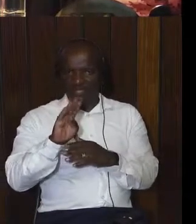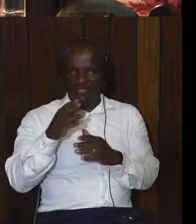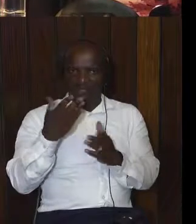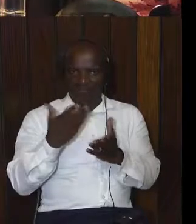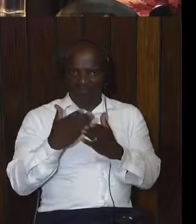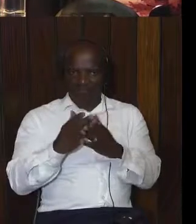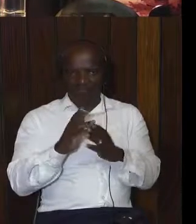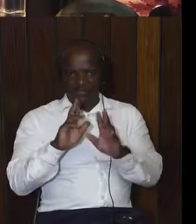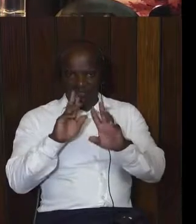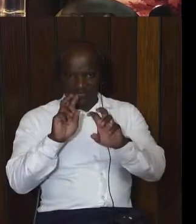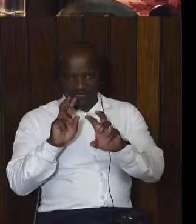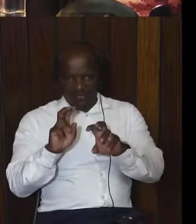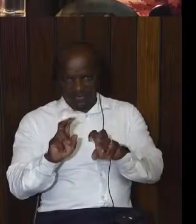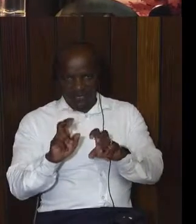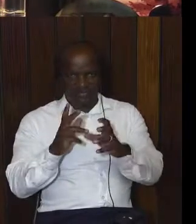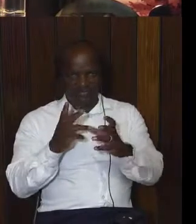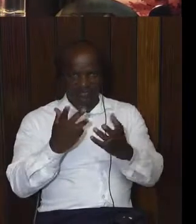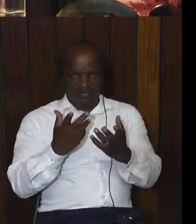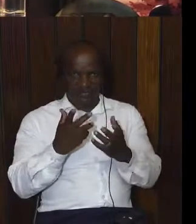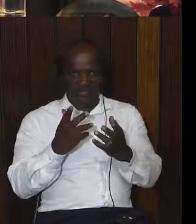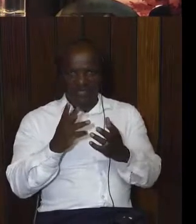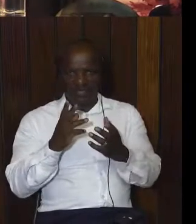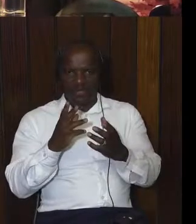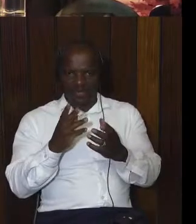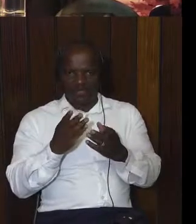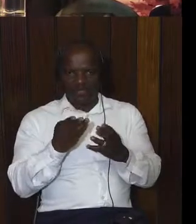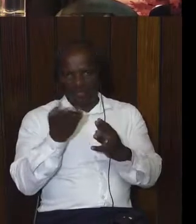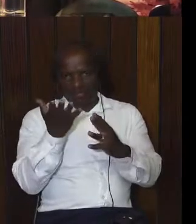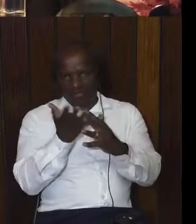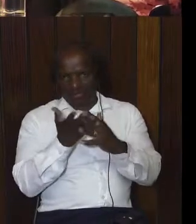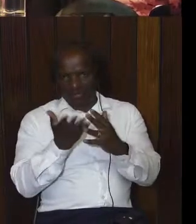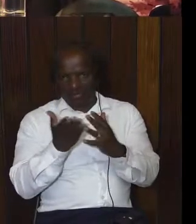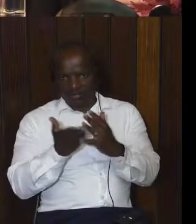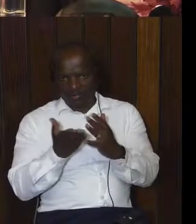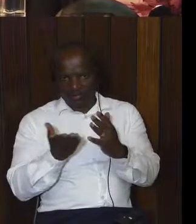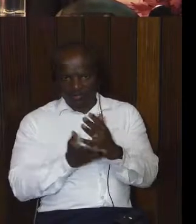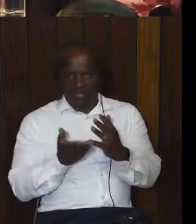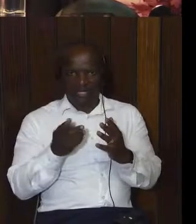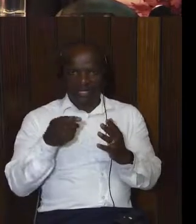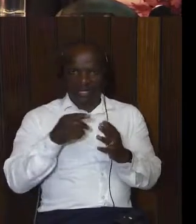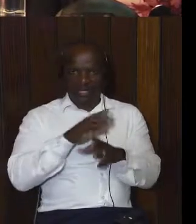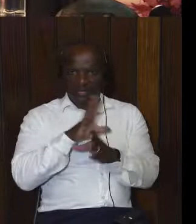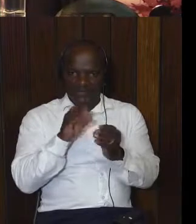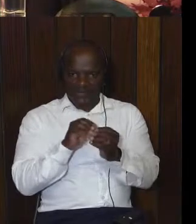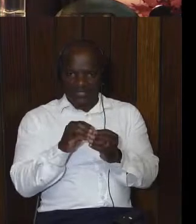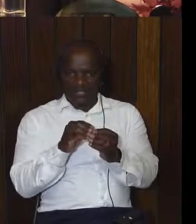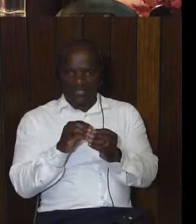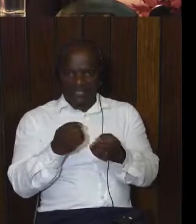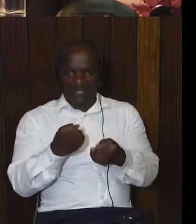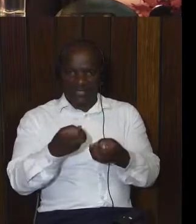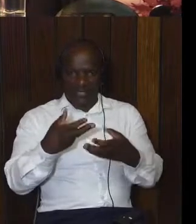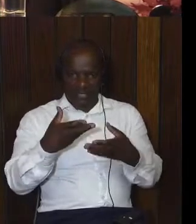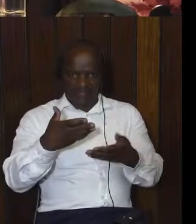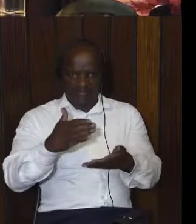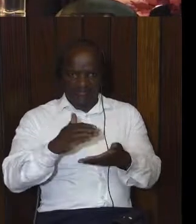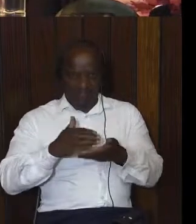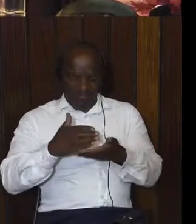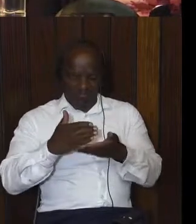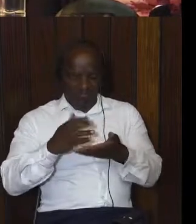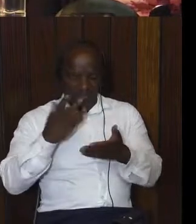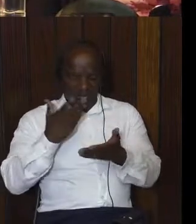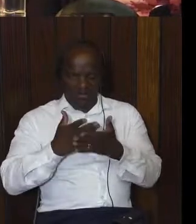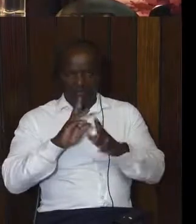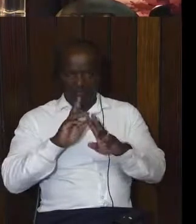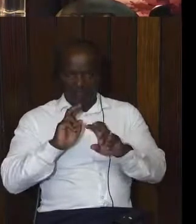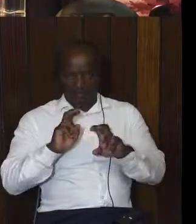the various departments, and also confirm the data accuracy of the reports that have been received.